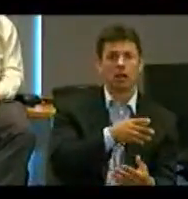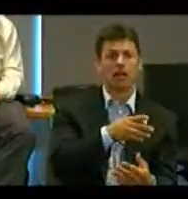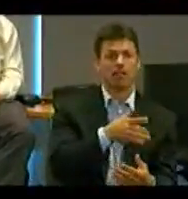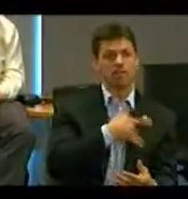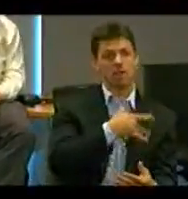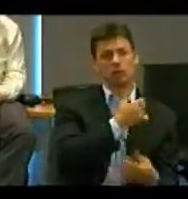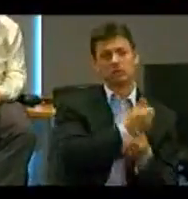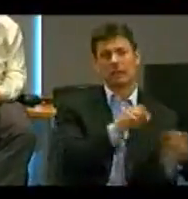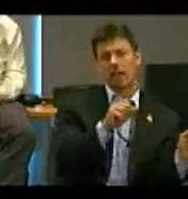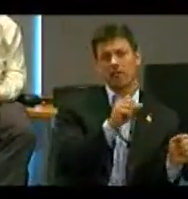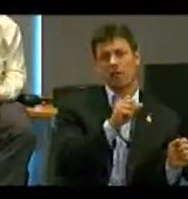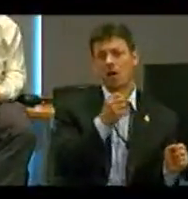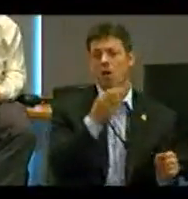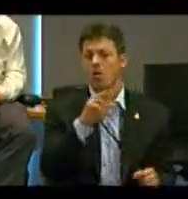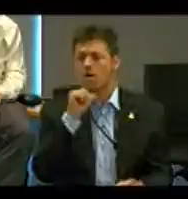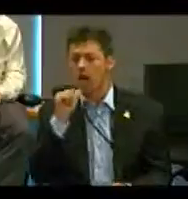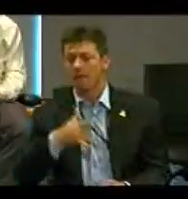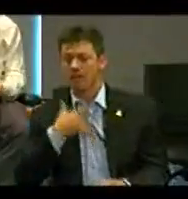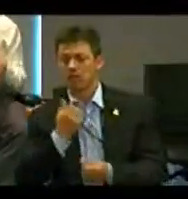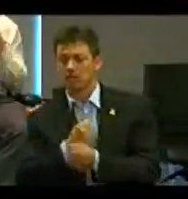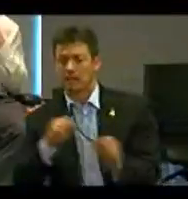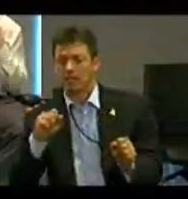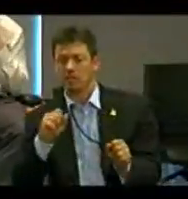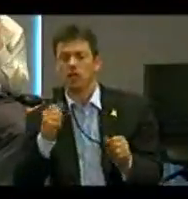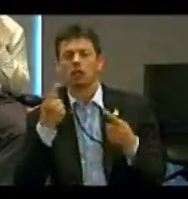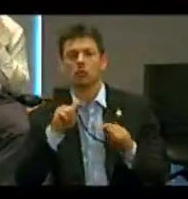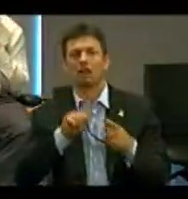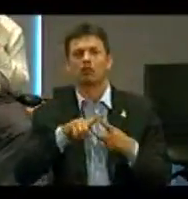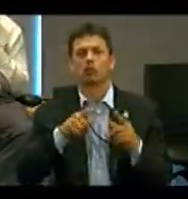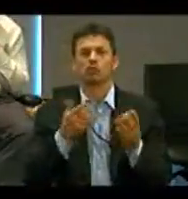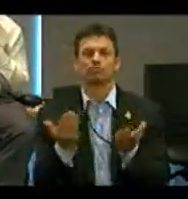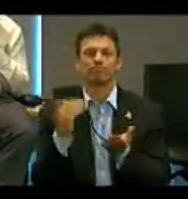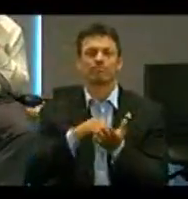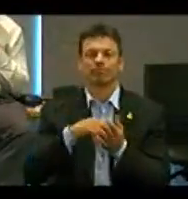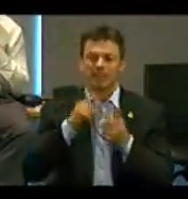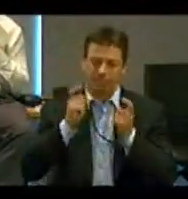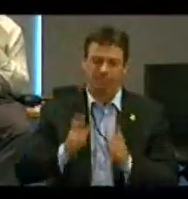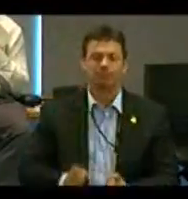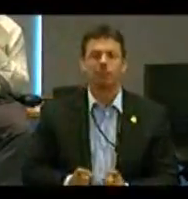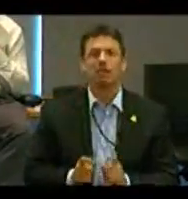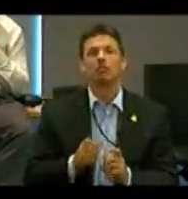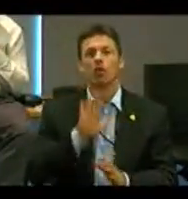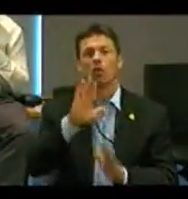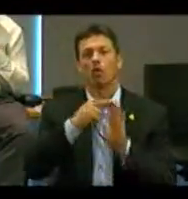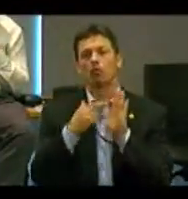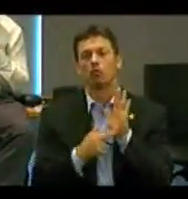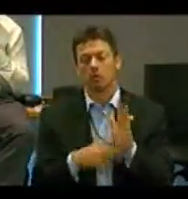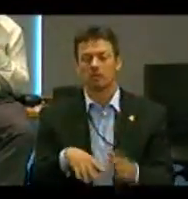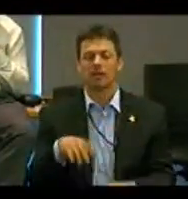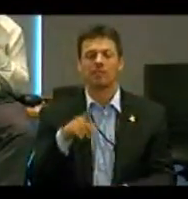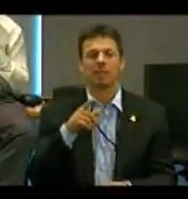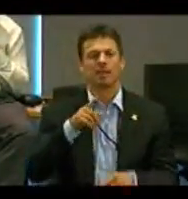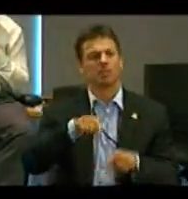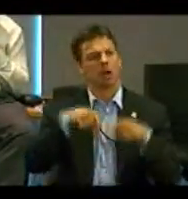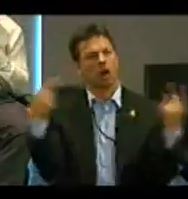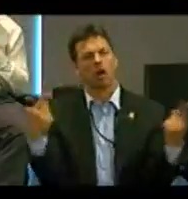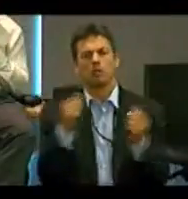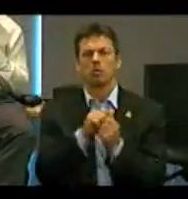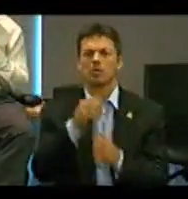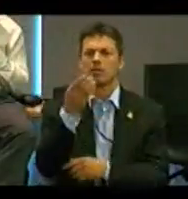or not safer who are trying to undergo reform, which seem to be at odds with Dr.